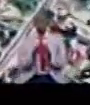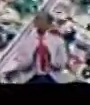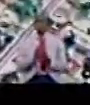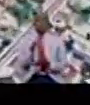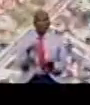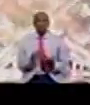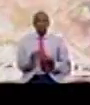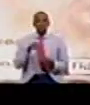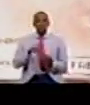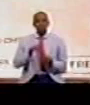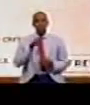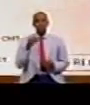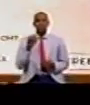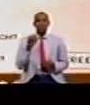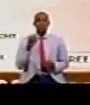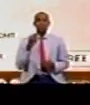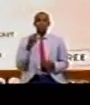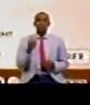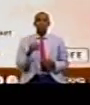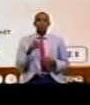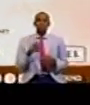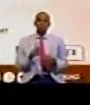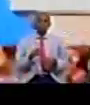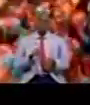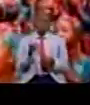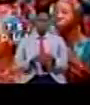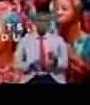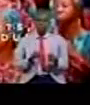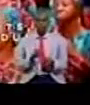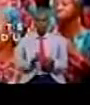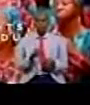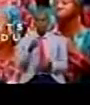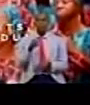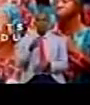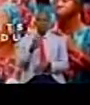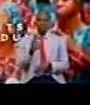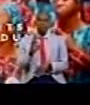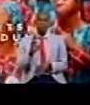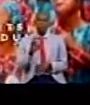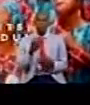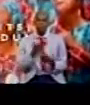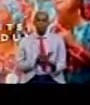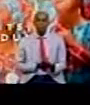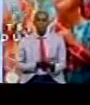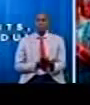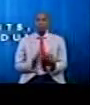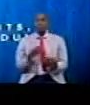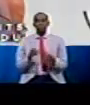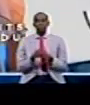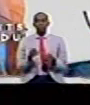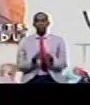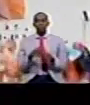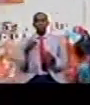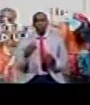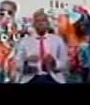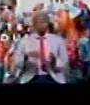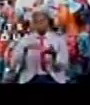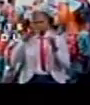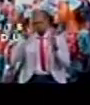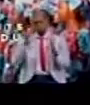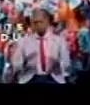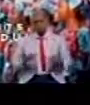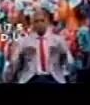slaves. Now we are going to pray for all our pastors, all our leaders in the platform, in the household of